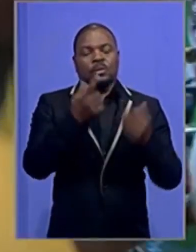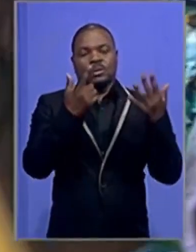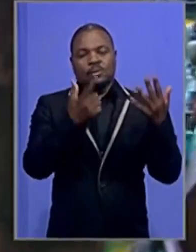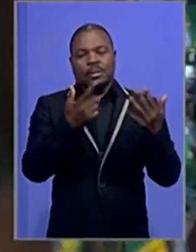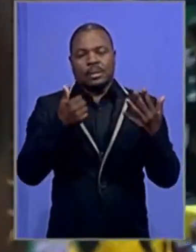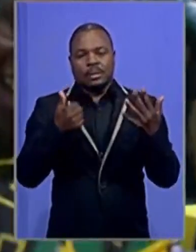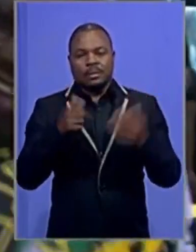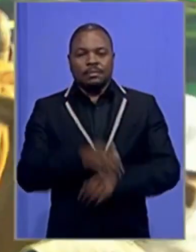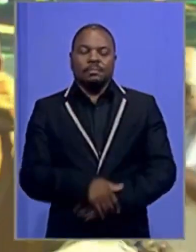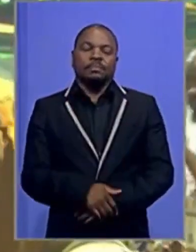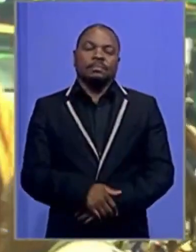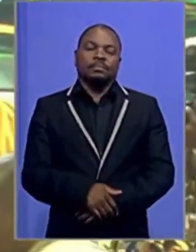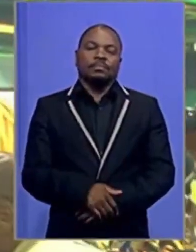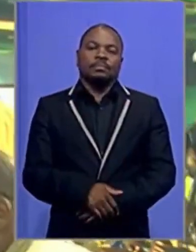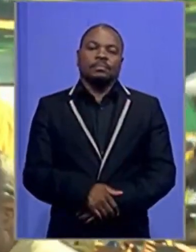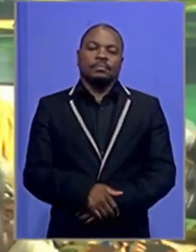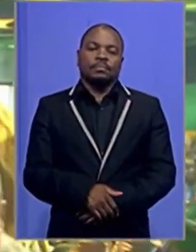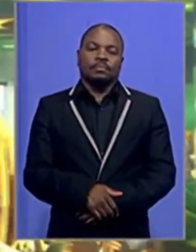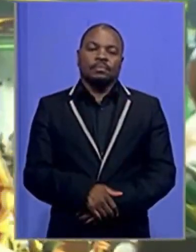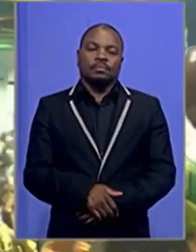2,476.